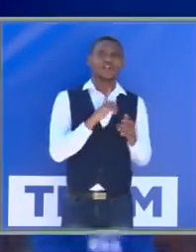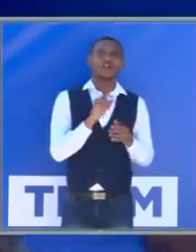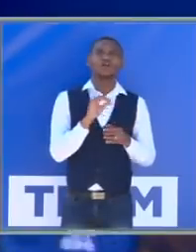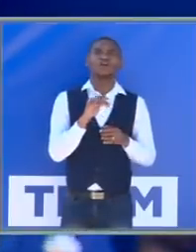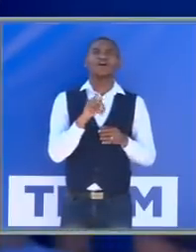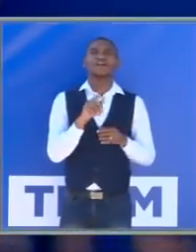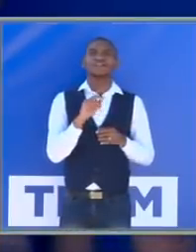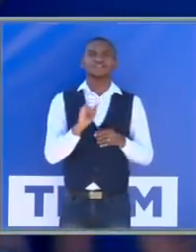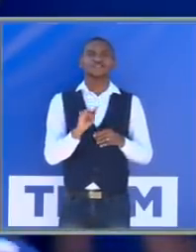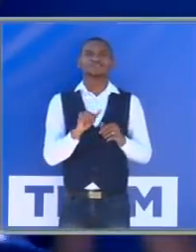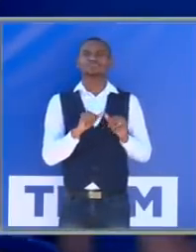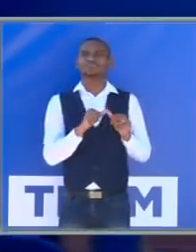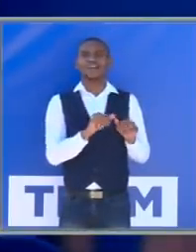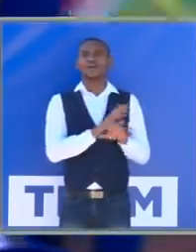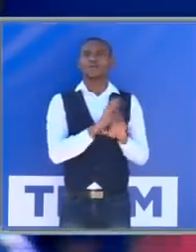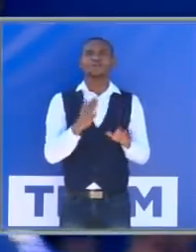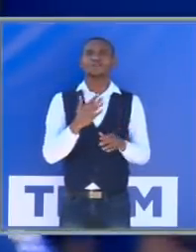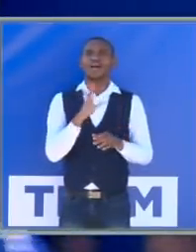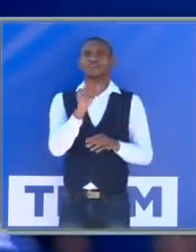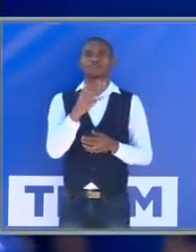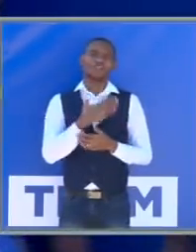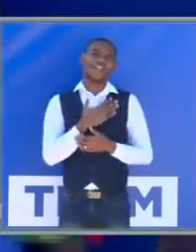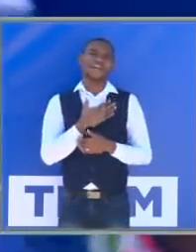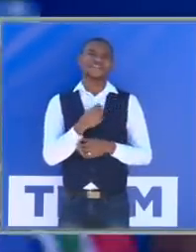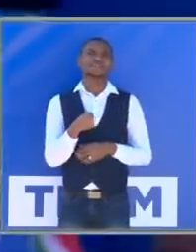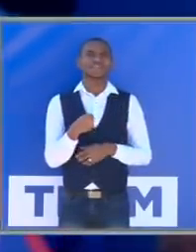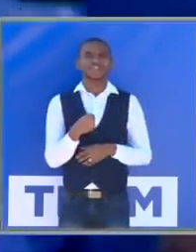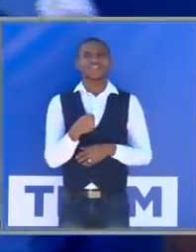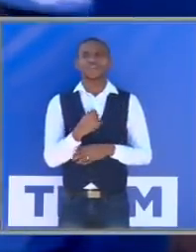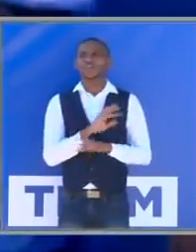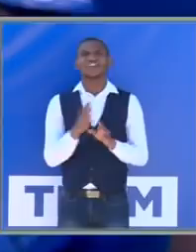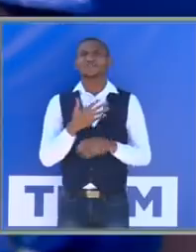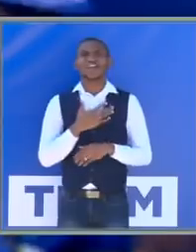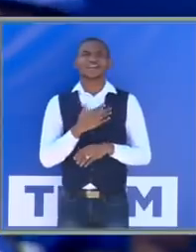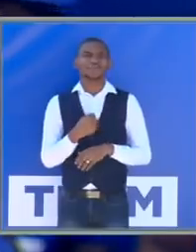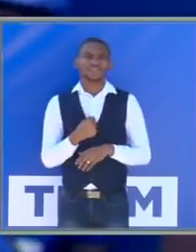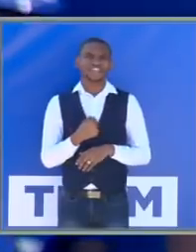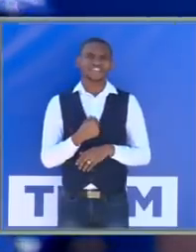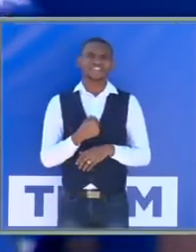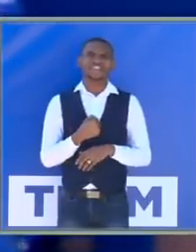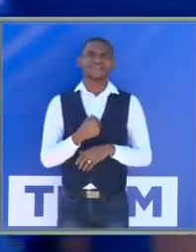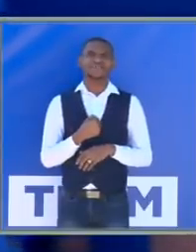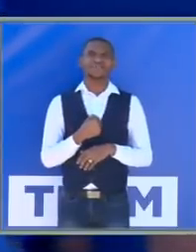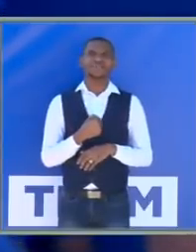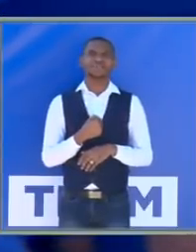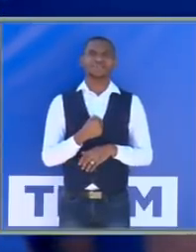I'm not even asking you to like me. You don't have to like me.